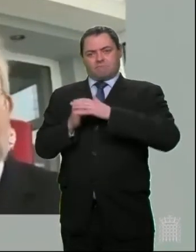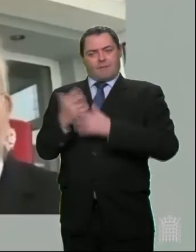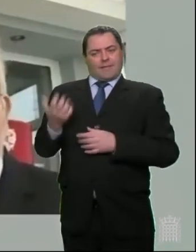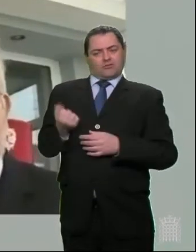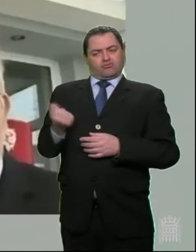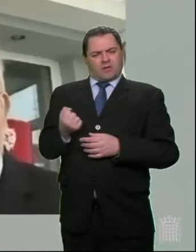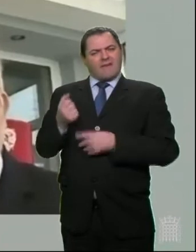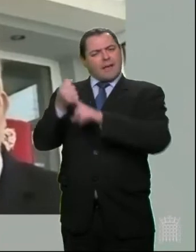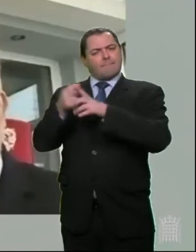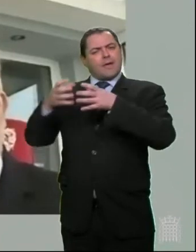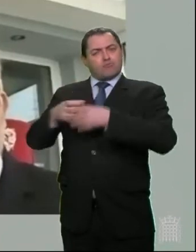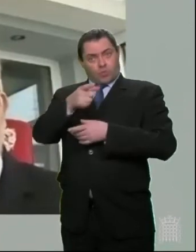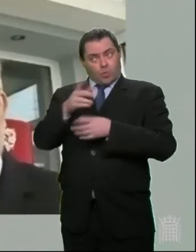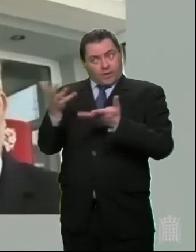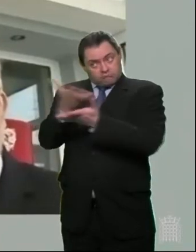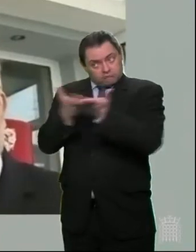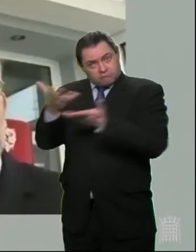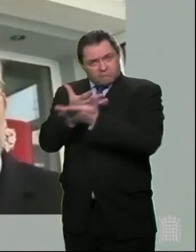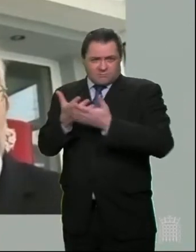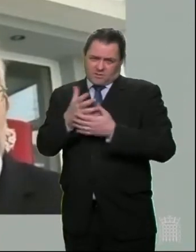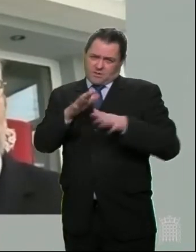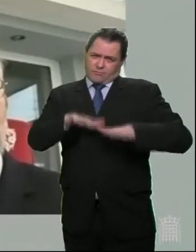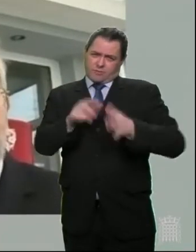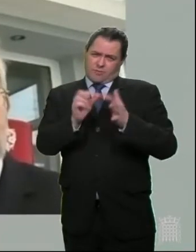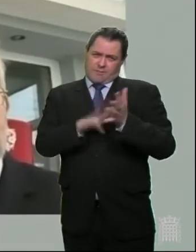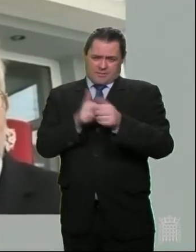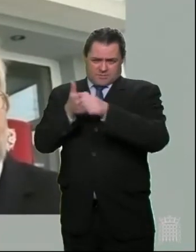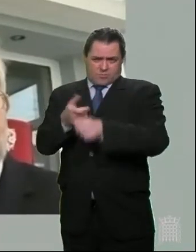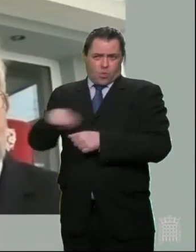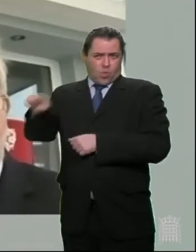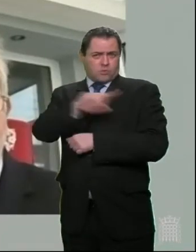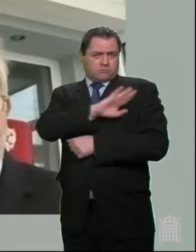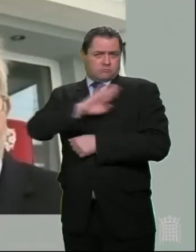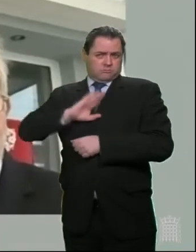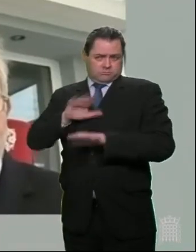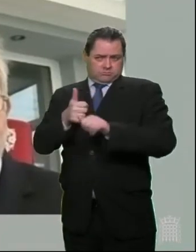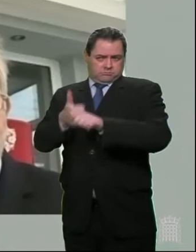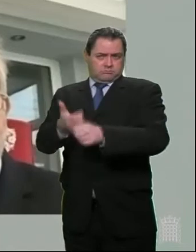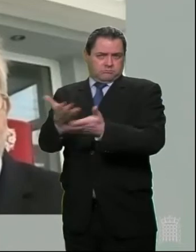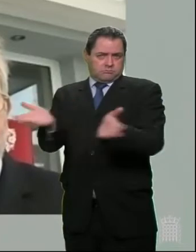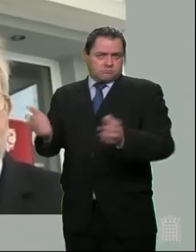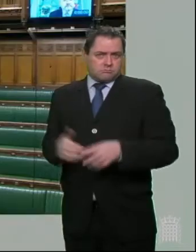as a start, that's the very least the British Prime Minister could do for Britain's greatest generation.